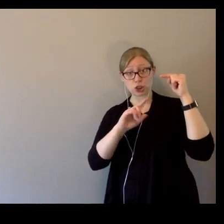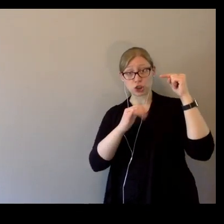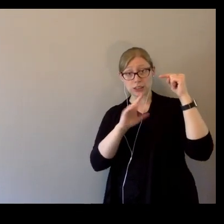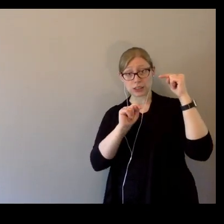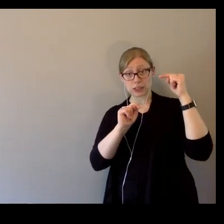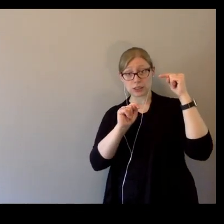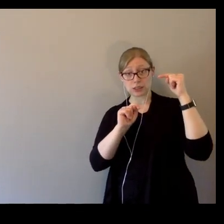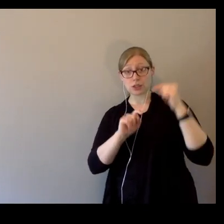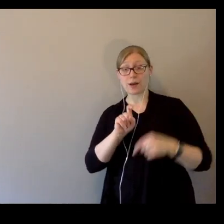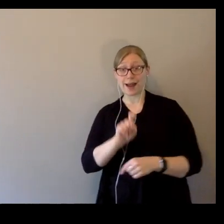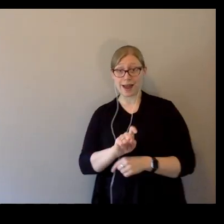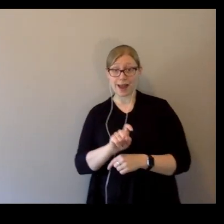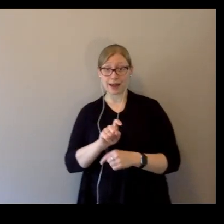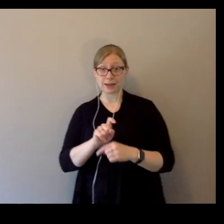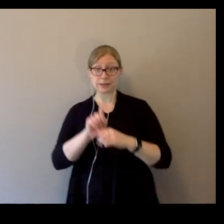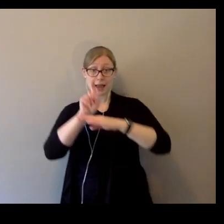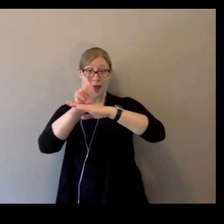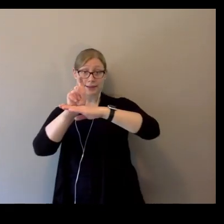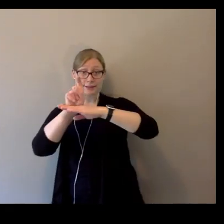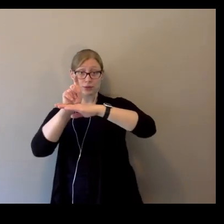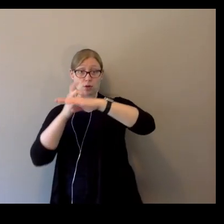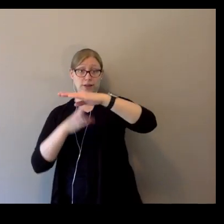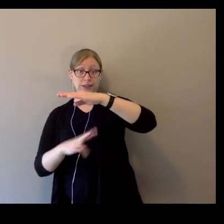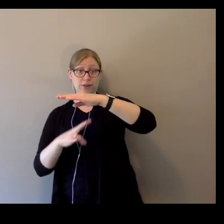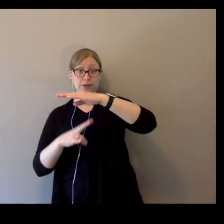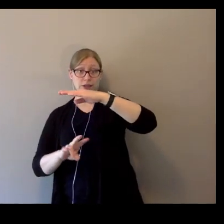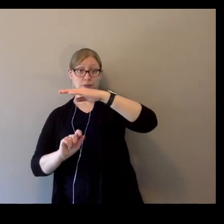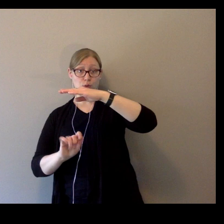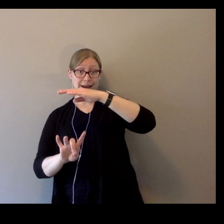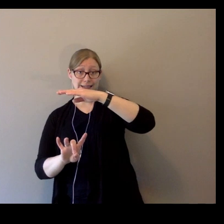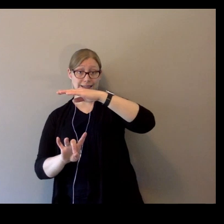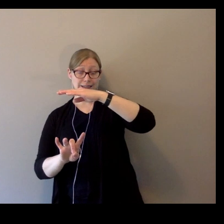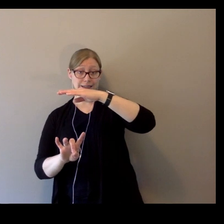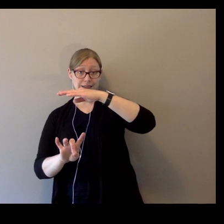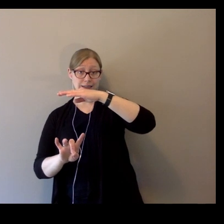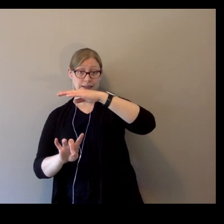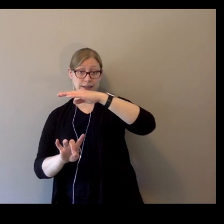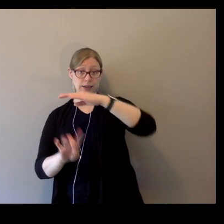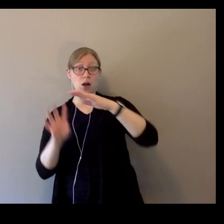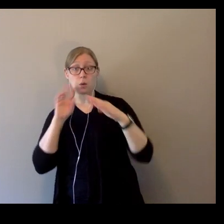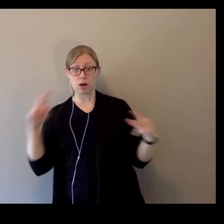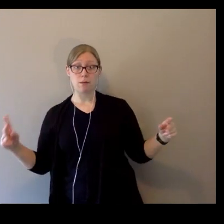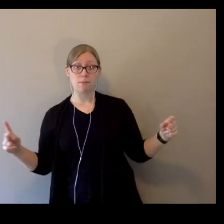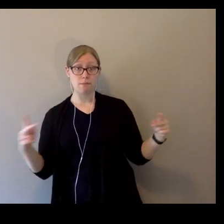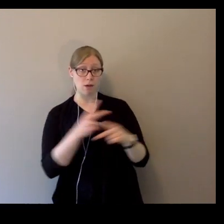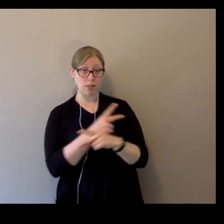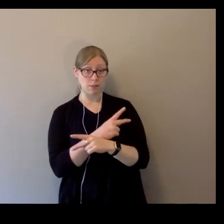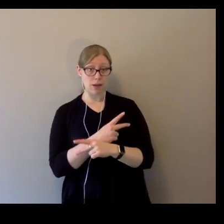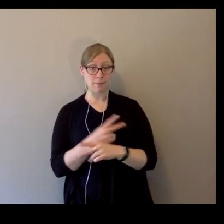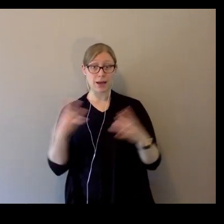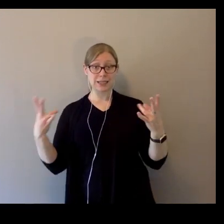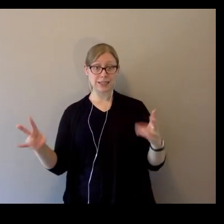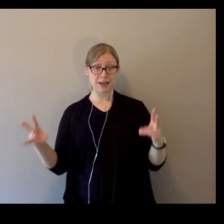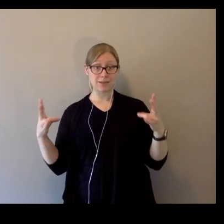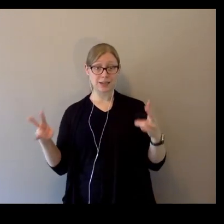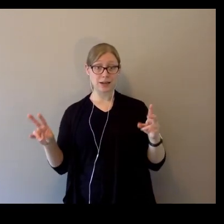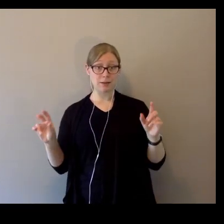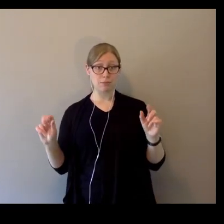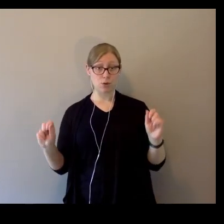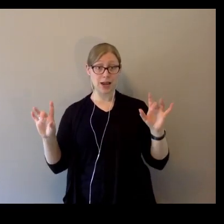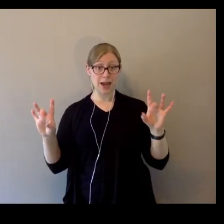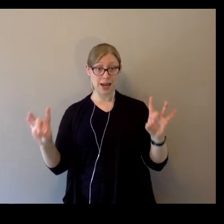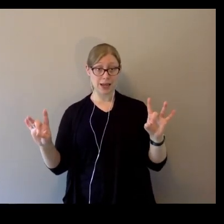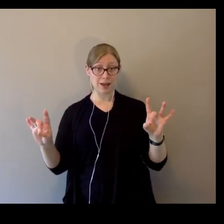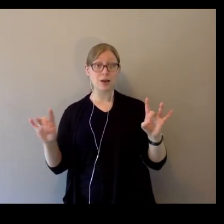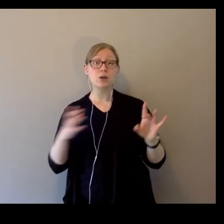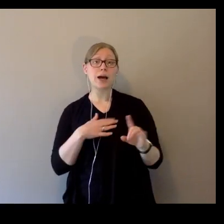x over 17.8. I'm going to multiply both sides by 17.8, and I can see that my answer is going to be